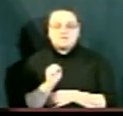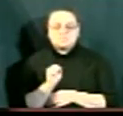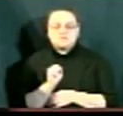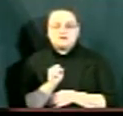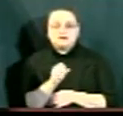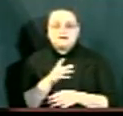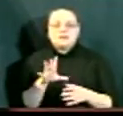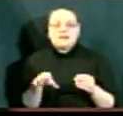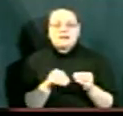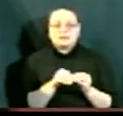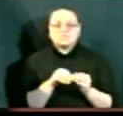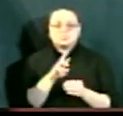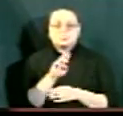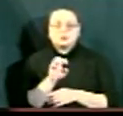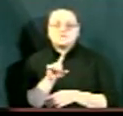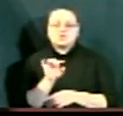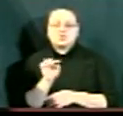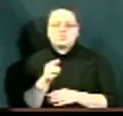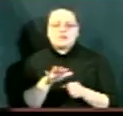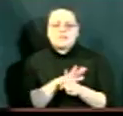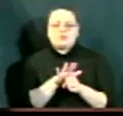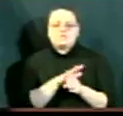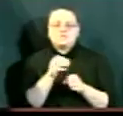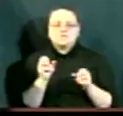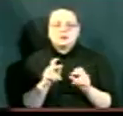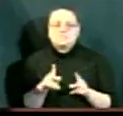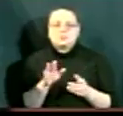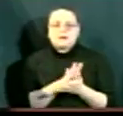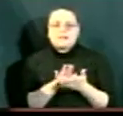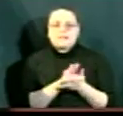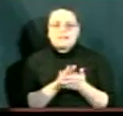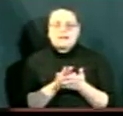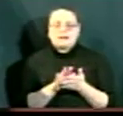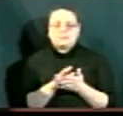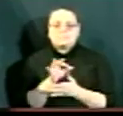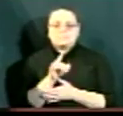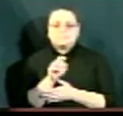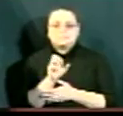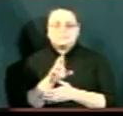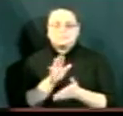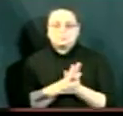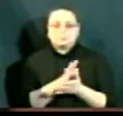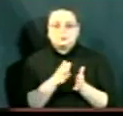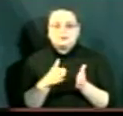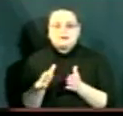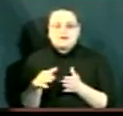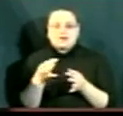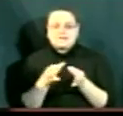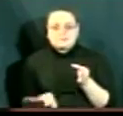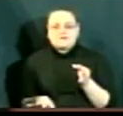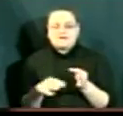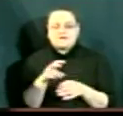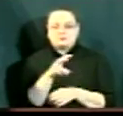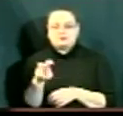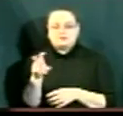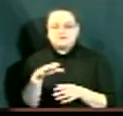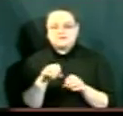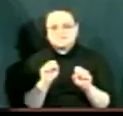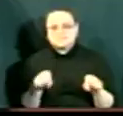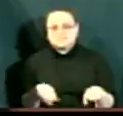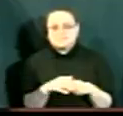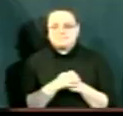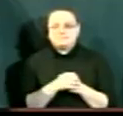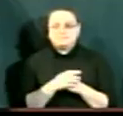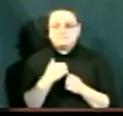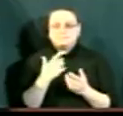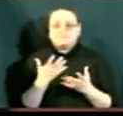In addition, rezoning this area is an opportunity to clean up the feeder school pattern and simplify the transportation system.